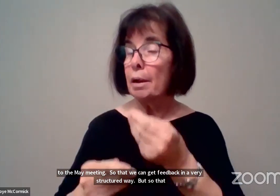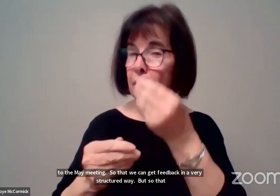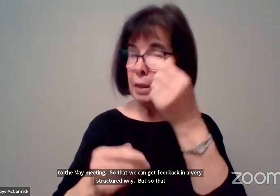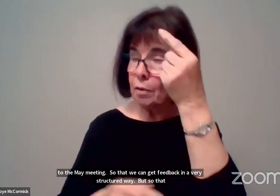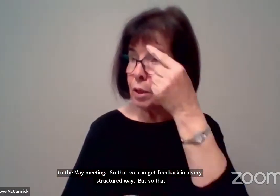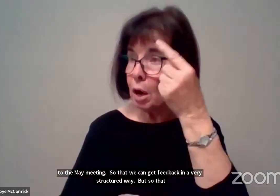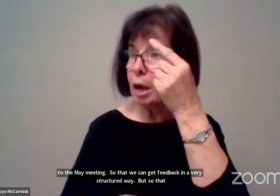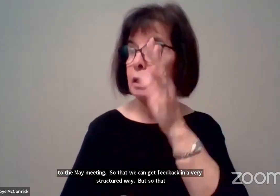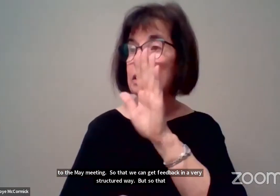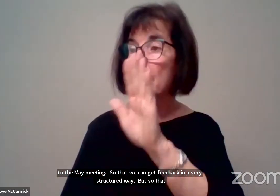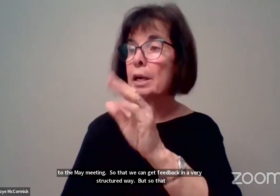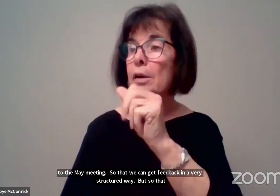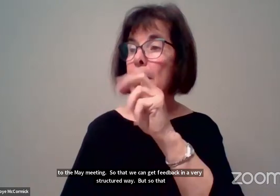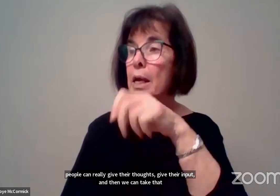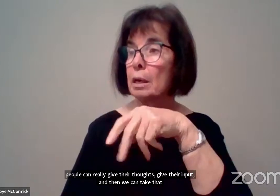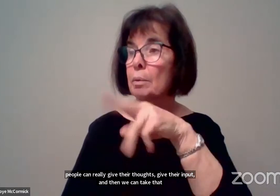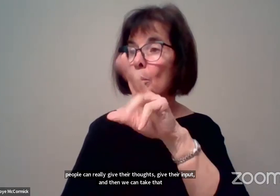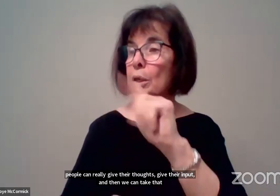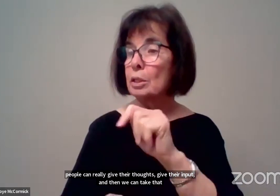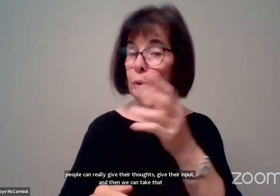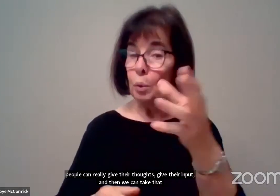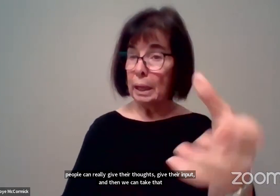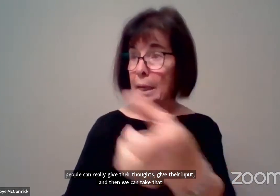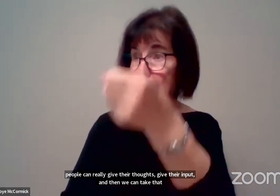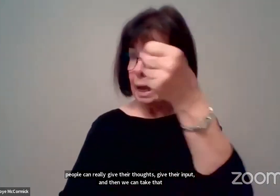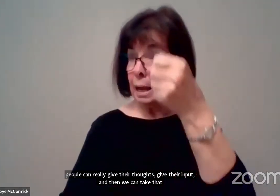and integrate it back in.